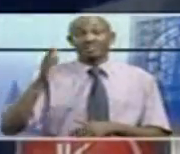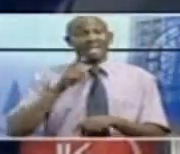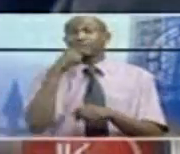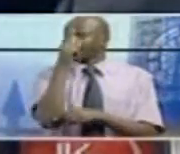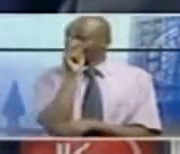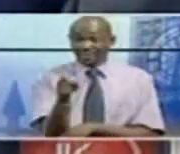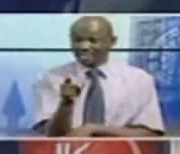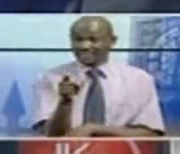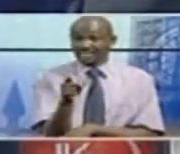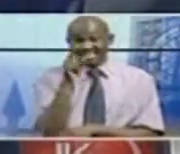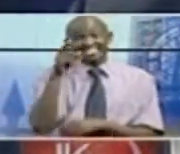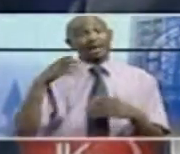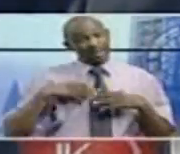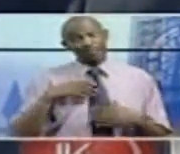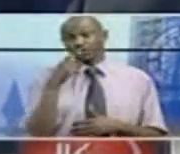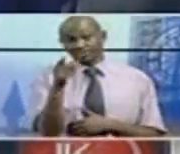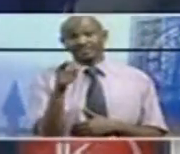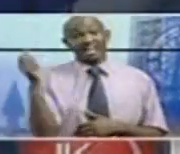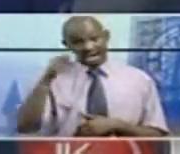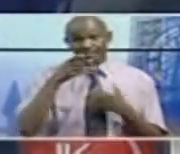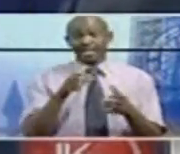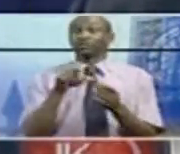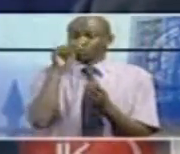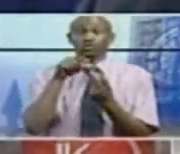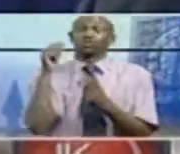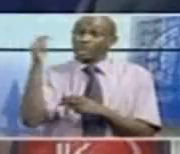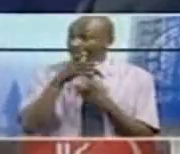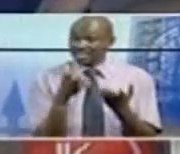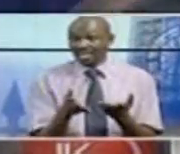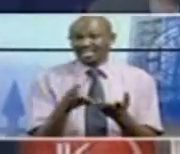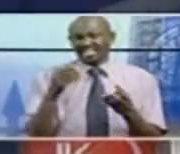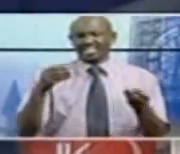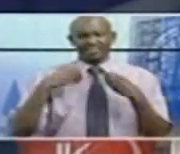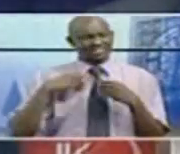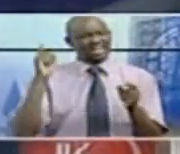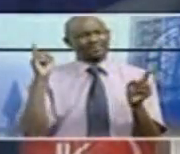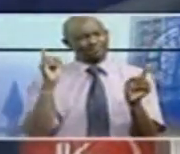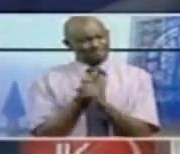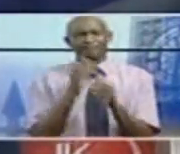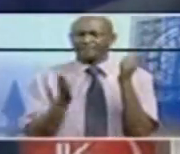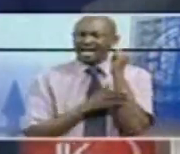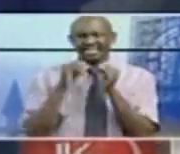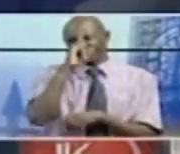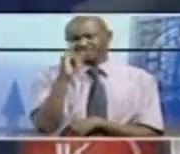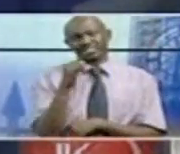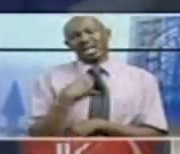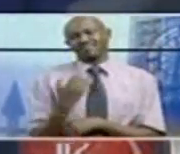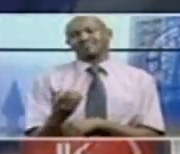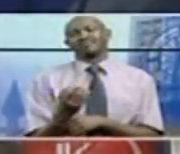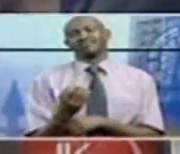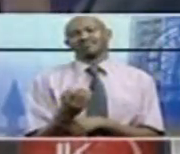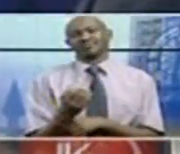that, and these are people who have come here out of choice, it gives us a very bad image as a country. The